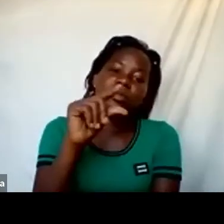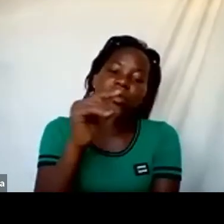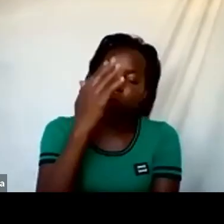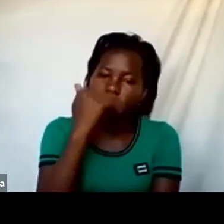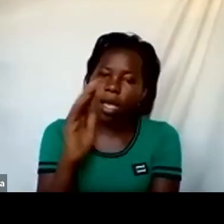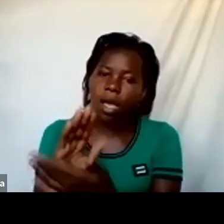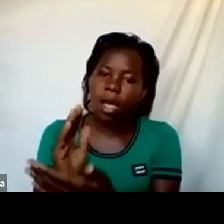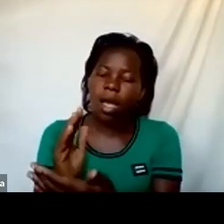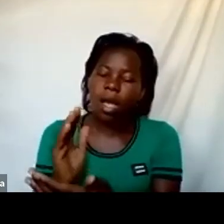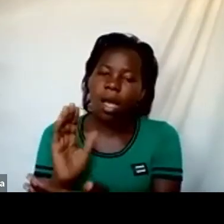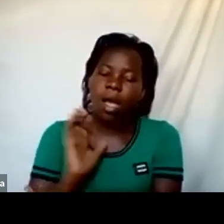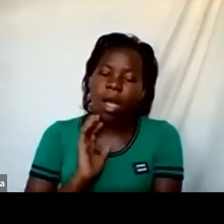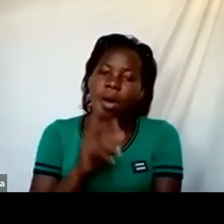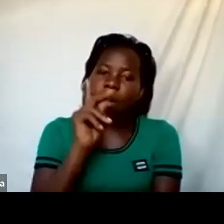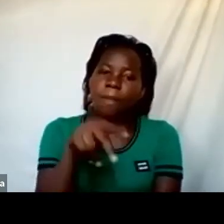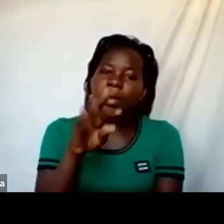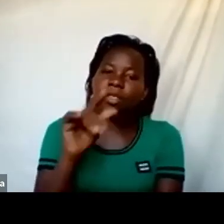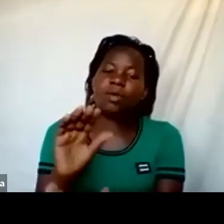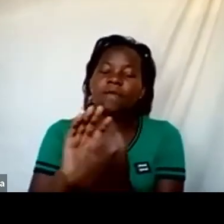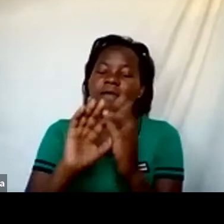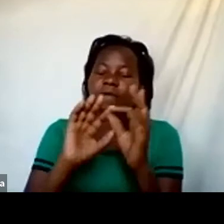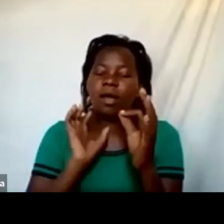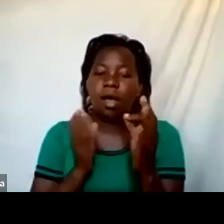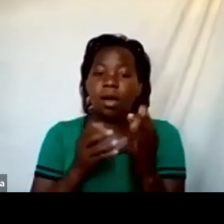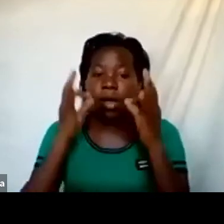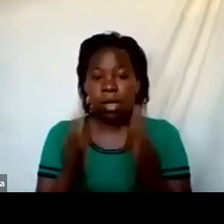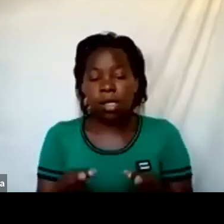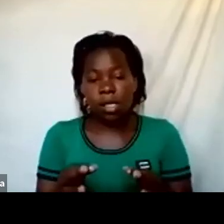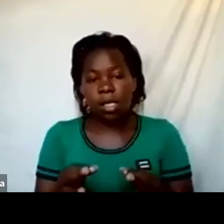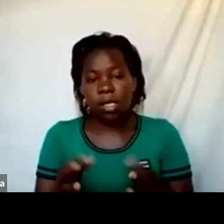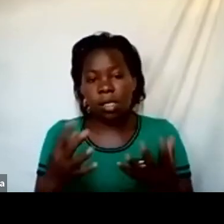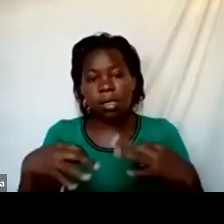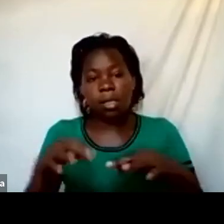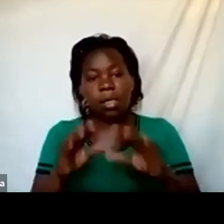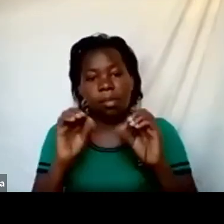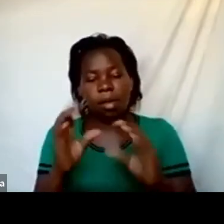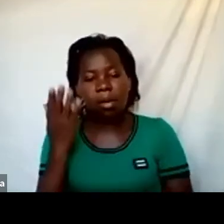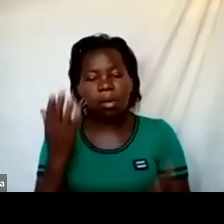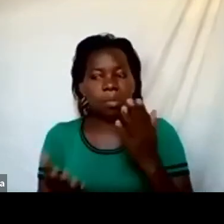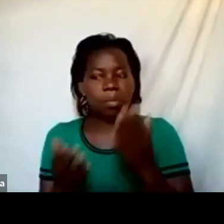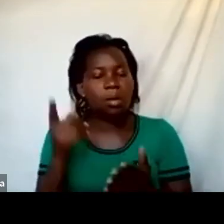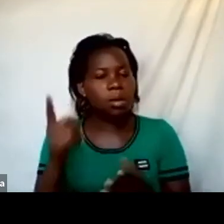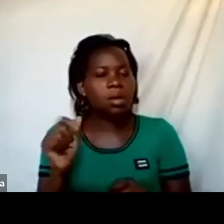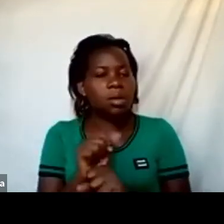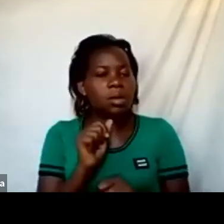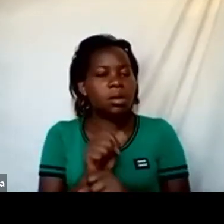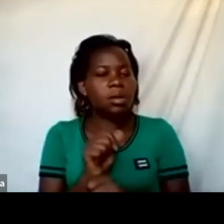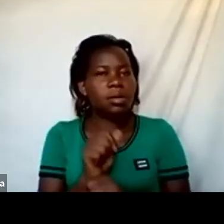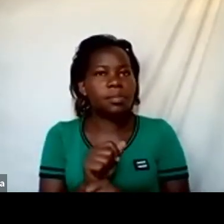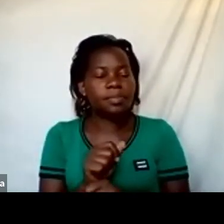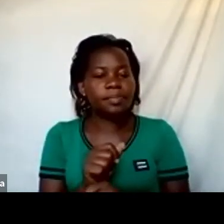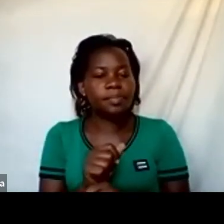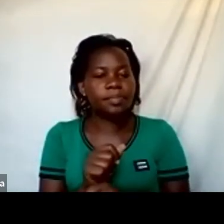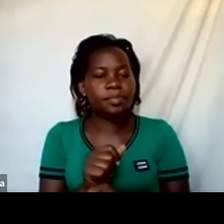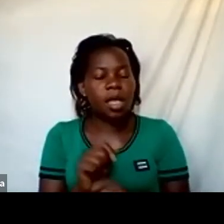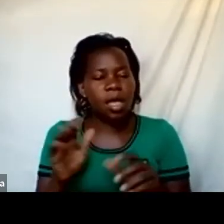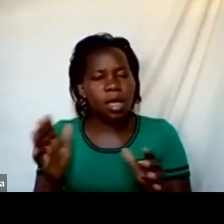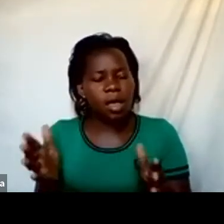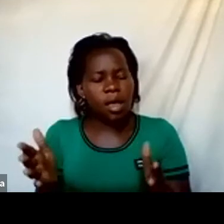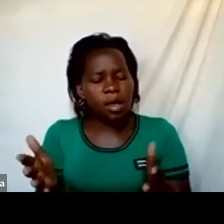in the country not as highly valued compared to those done and what can we do to improve the